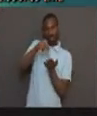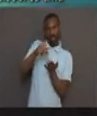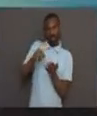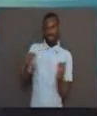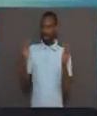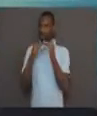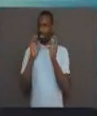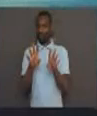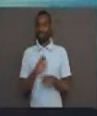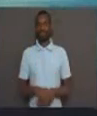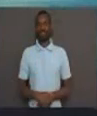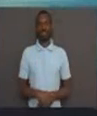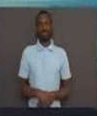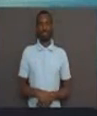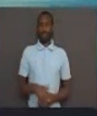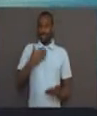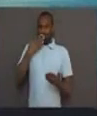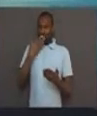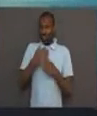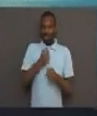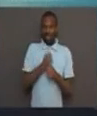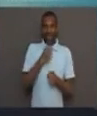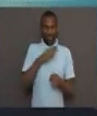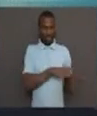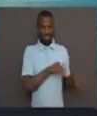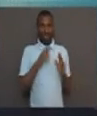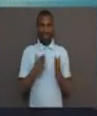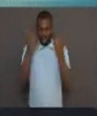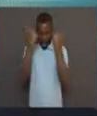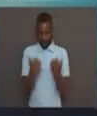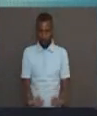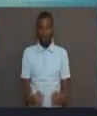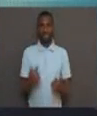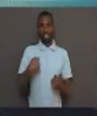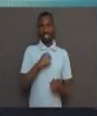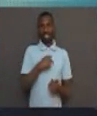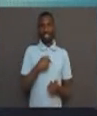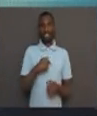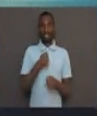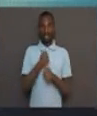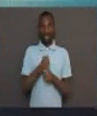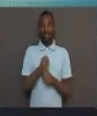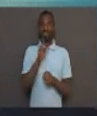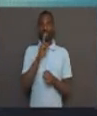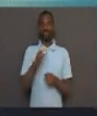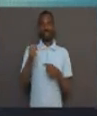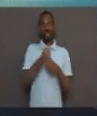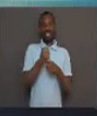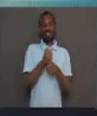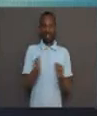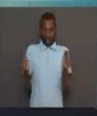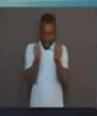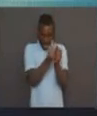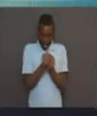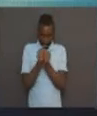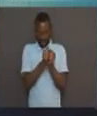nucleons. Excellent work, students. Now that we have worked through the activity